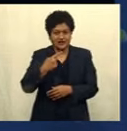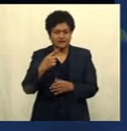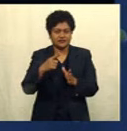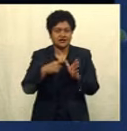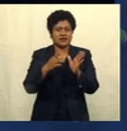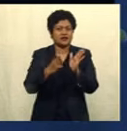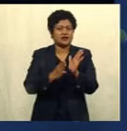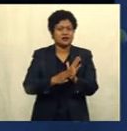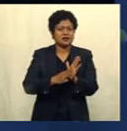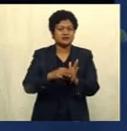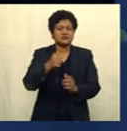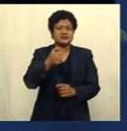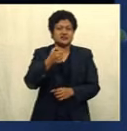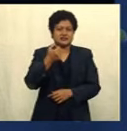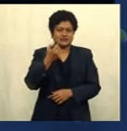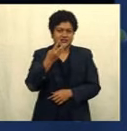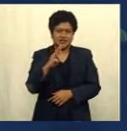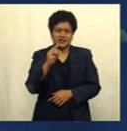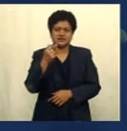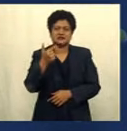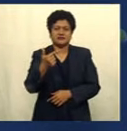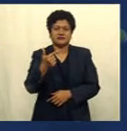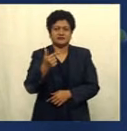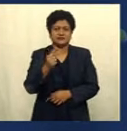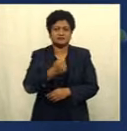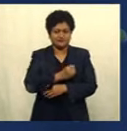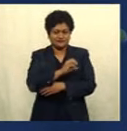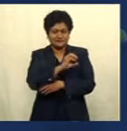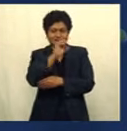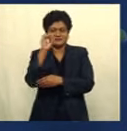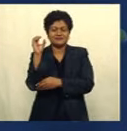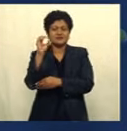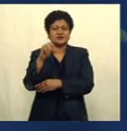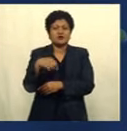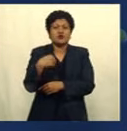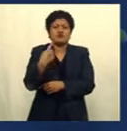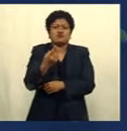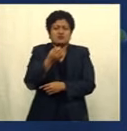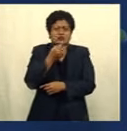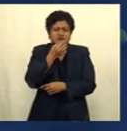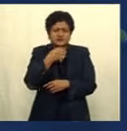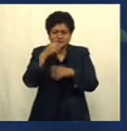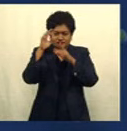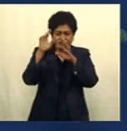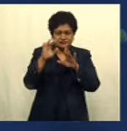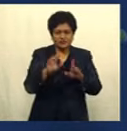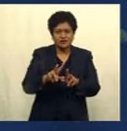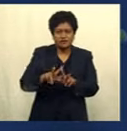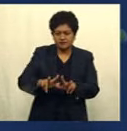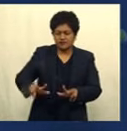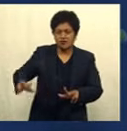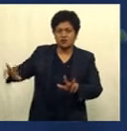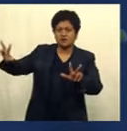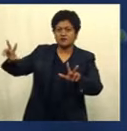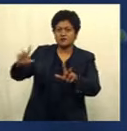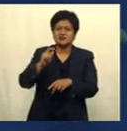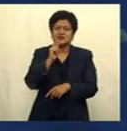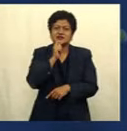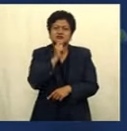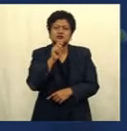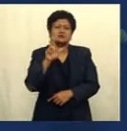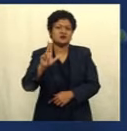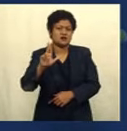at 6:37. For tomorrow, cloudy periods with brief showers over Honolulu, Taveuni, Lau